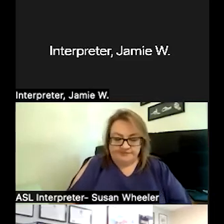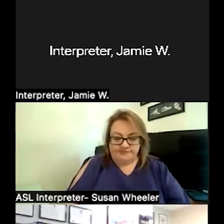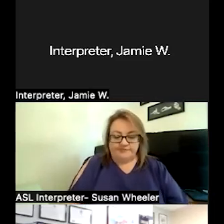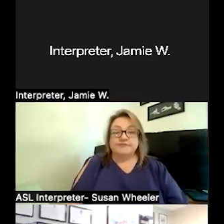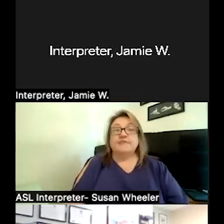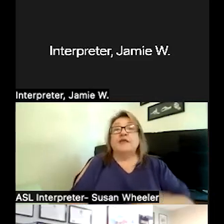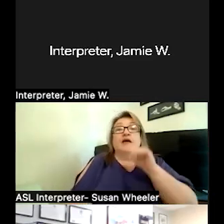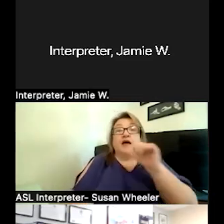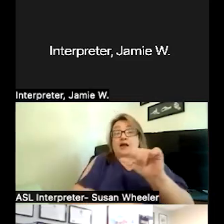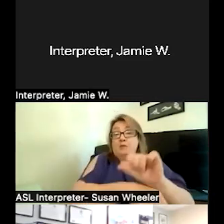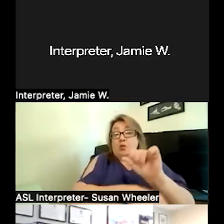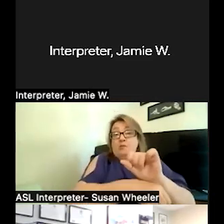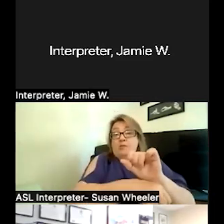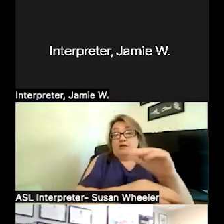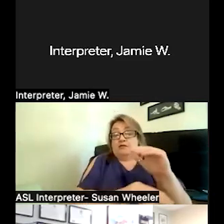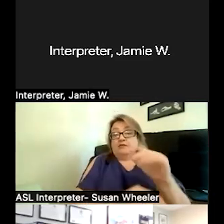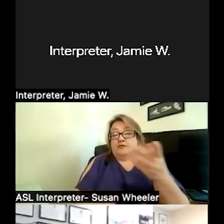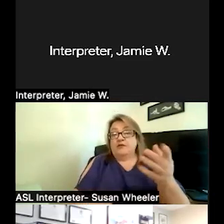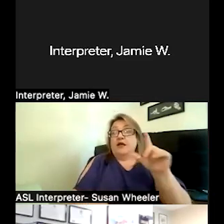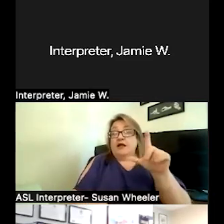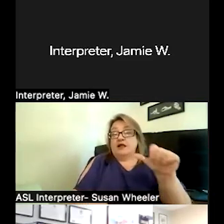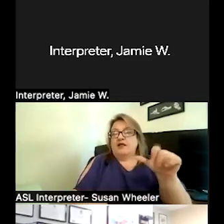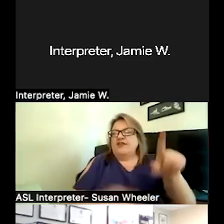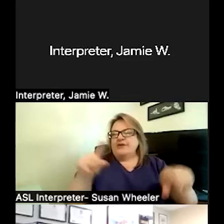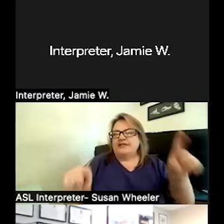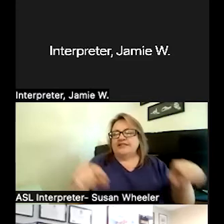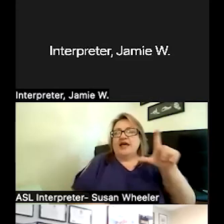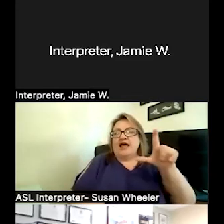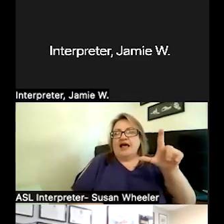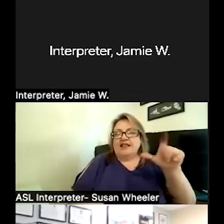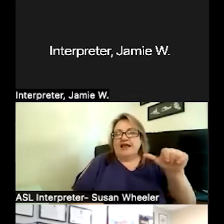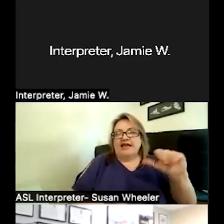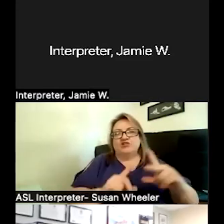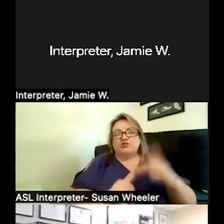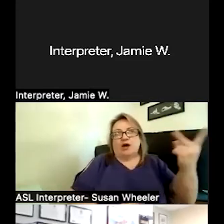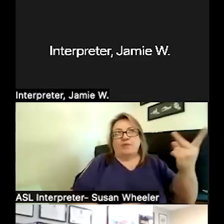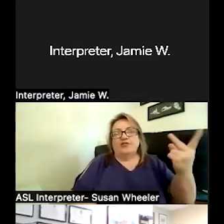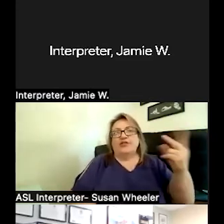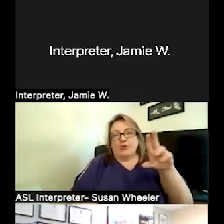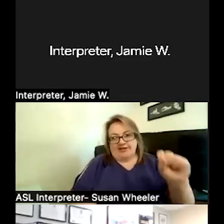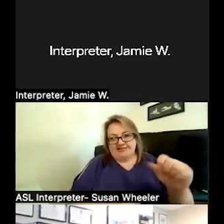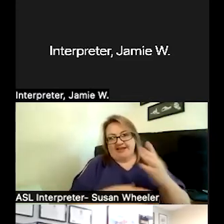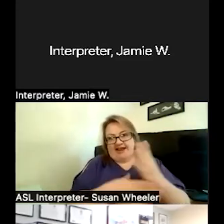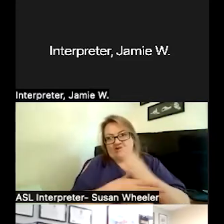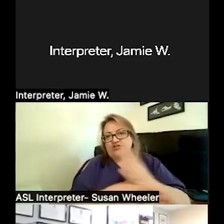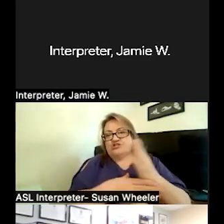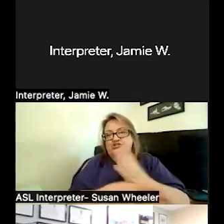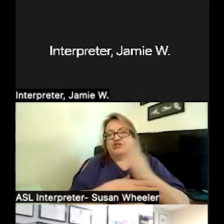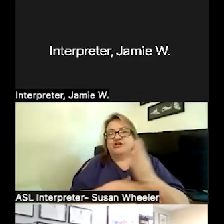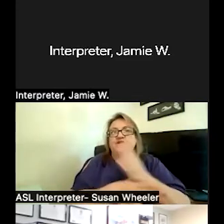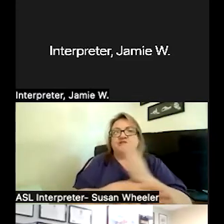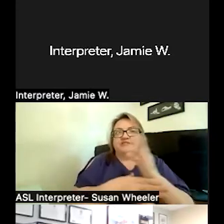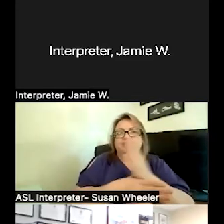Unemployment varies. In LA County, it's roughly twice the national average. And it's significantly higher